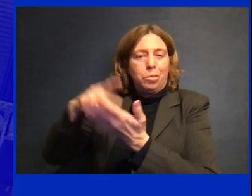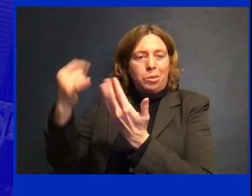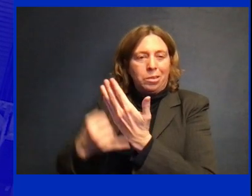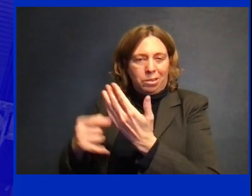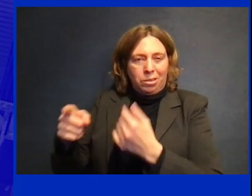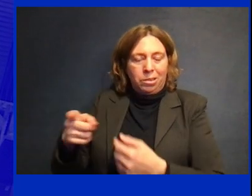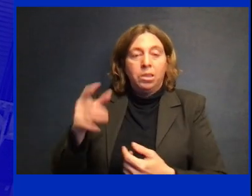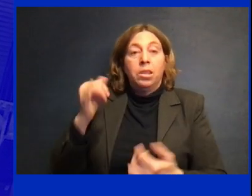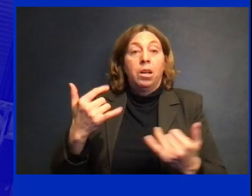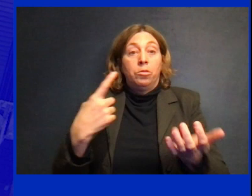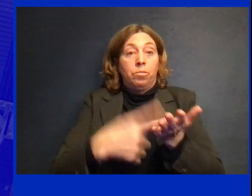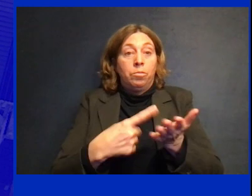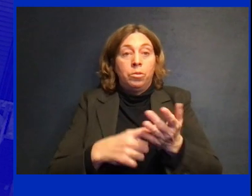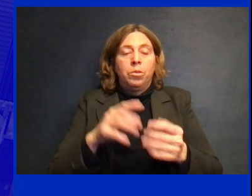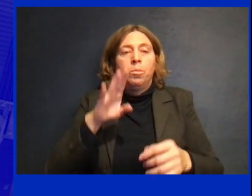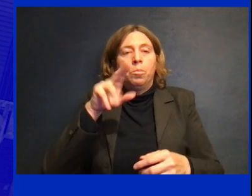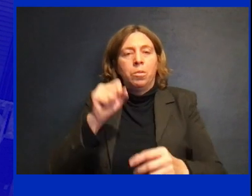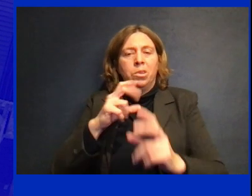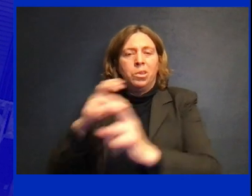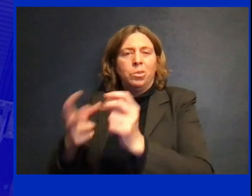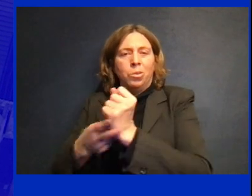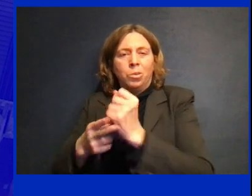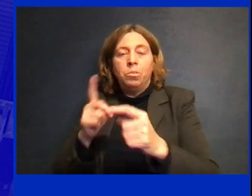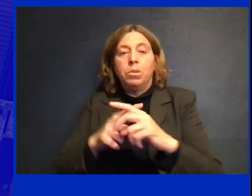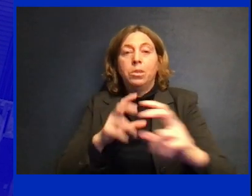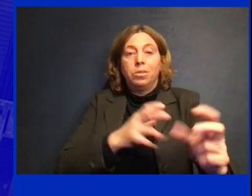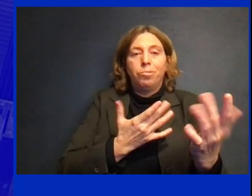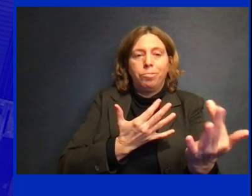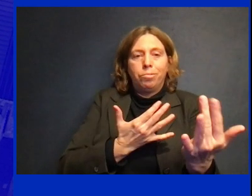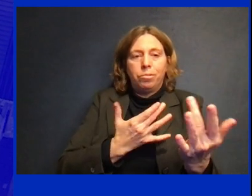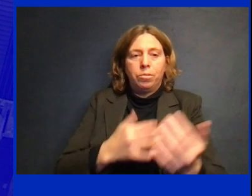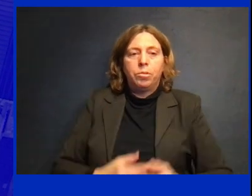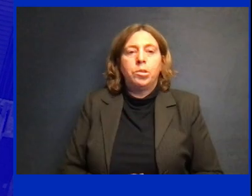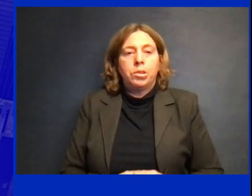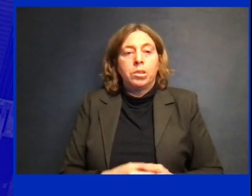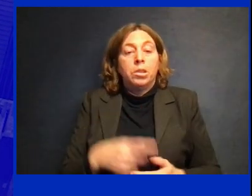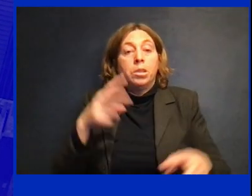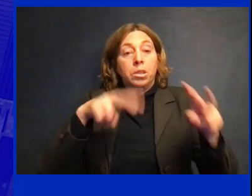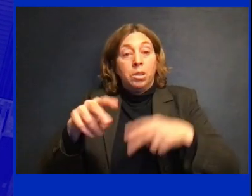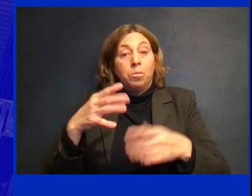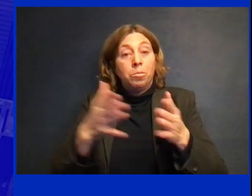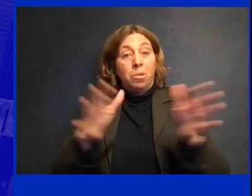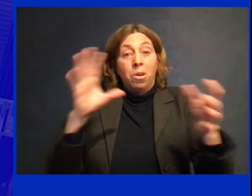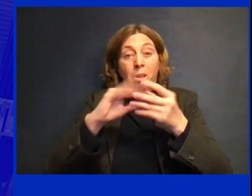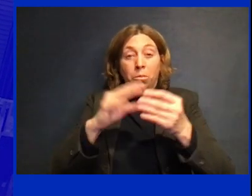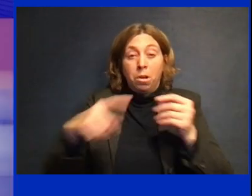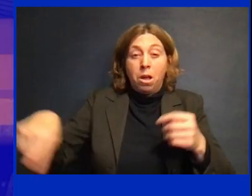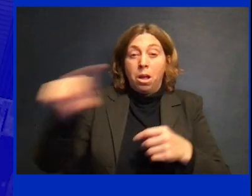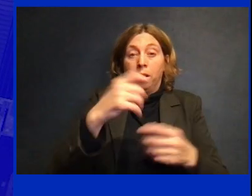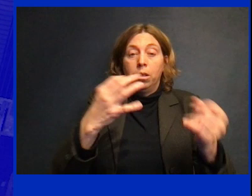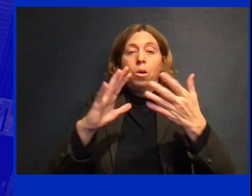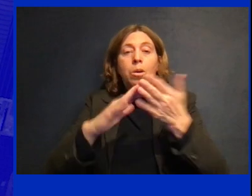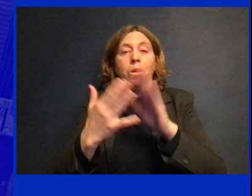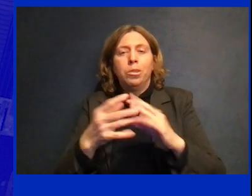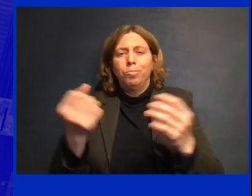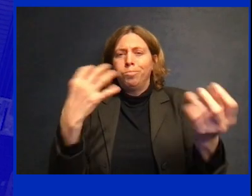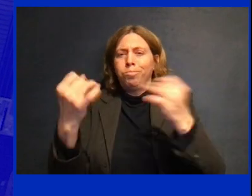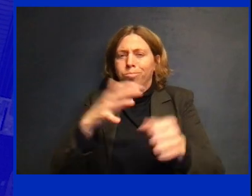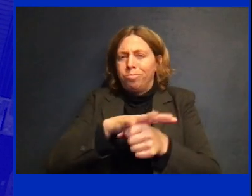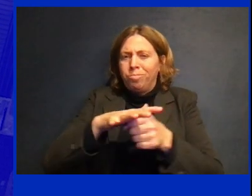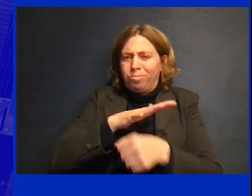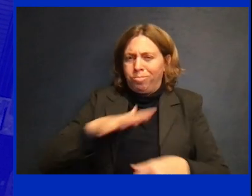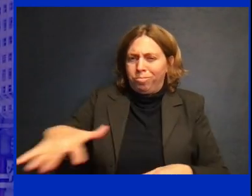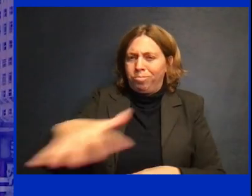Bus storage and staging. In consideration of the public comments and local community feedback